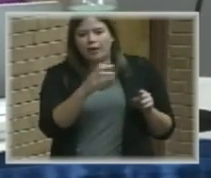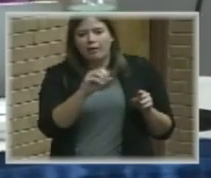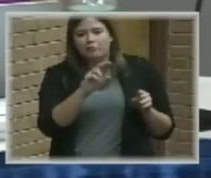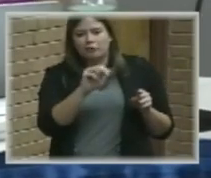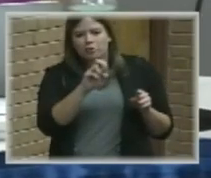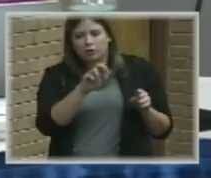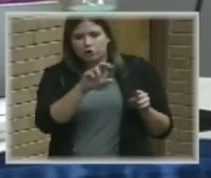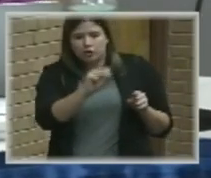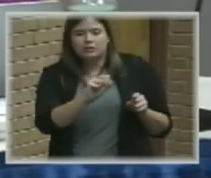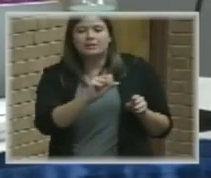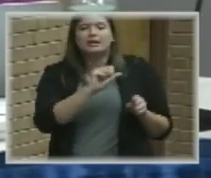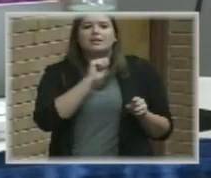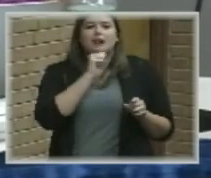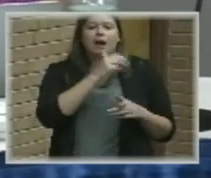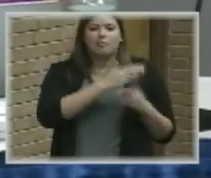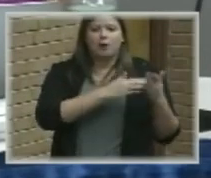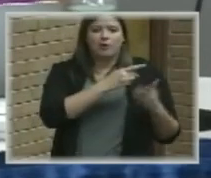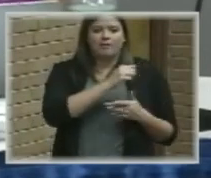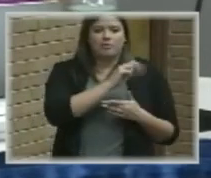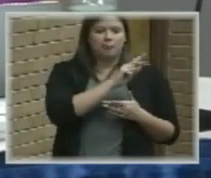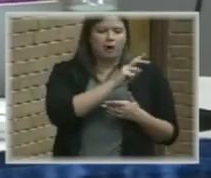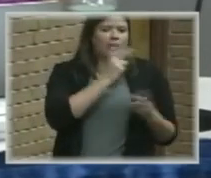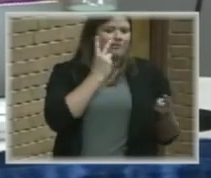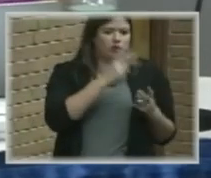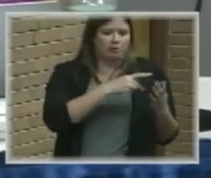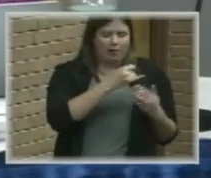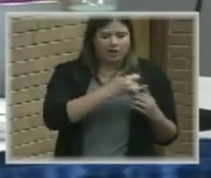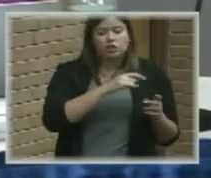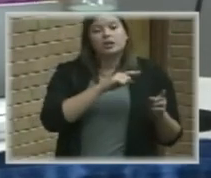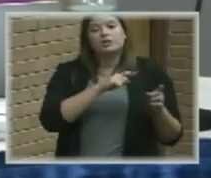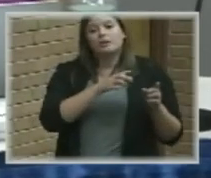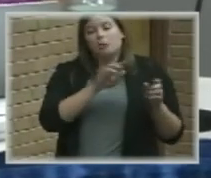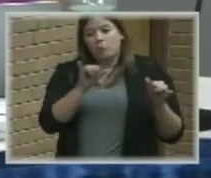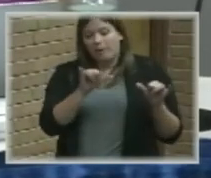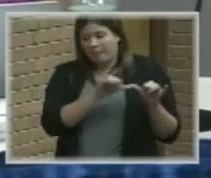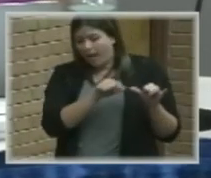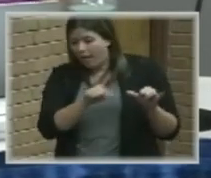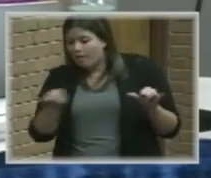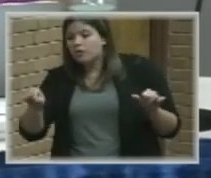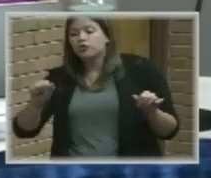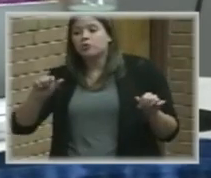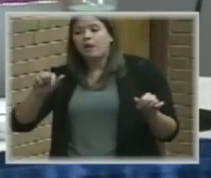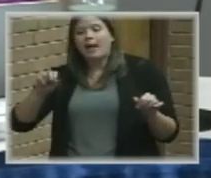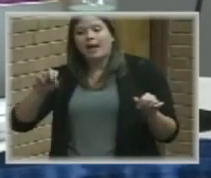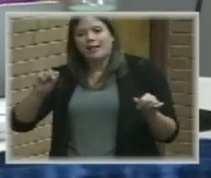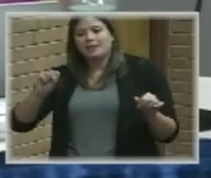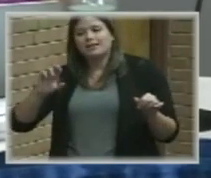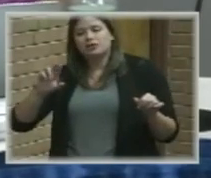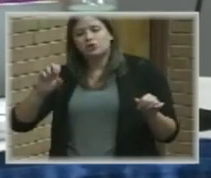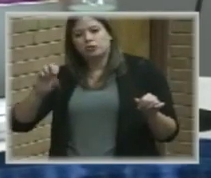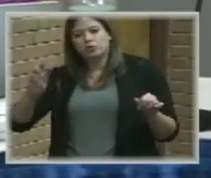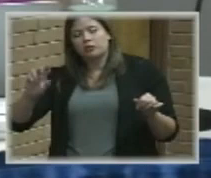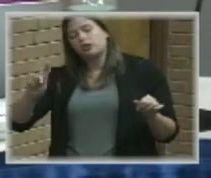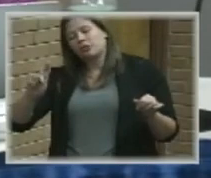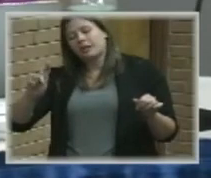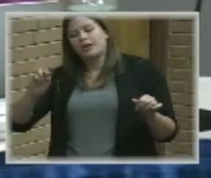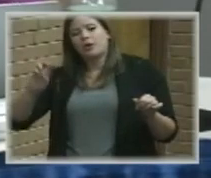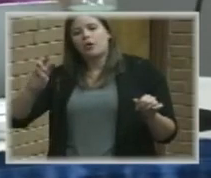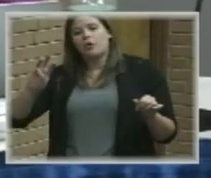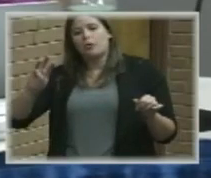of this project, up to the Allens Creek Westfall intersection of Monroe